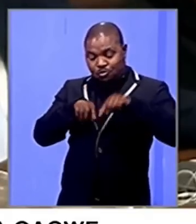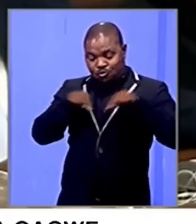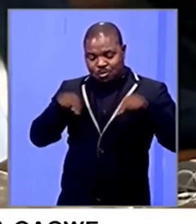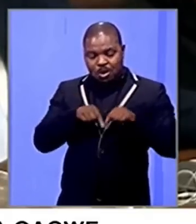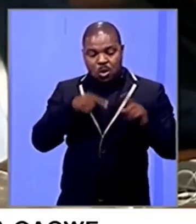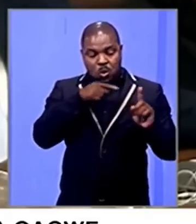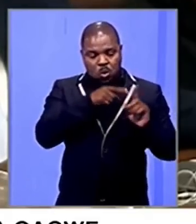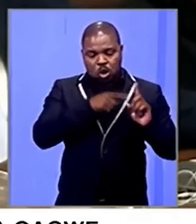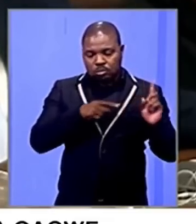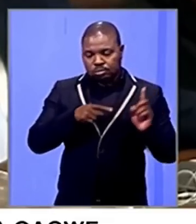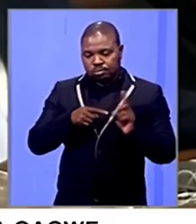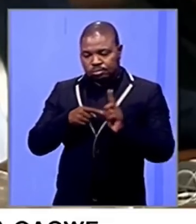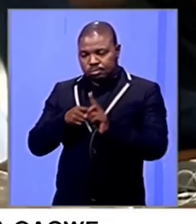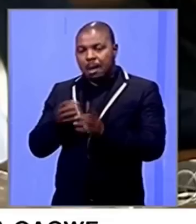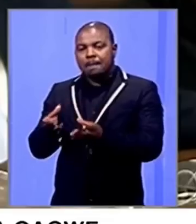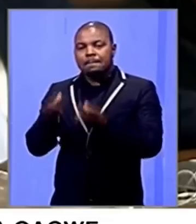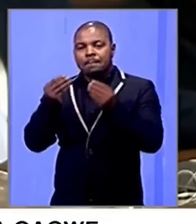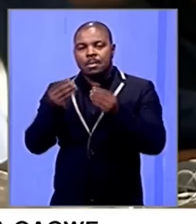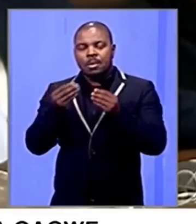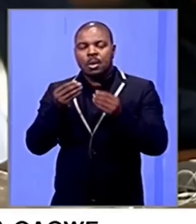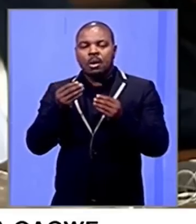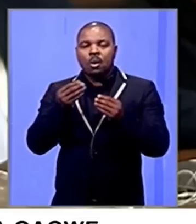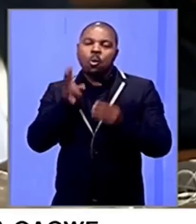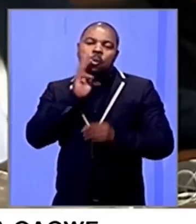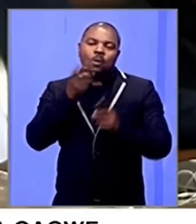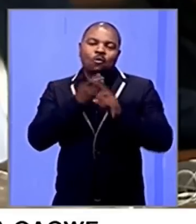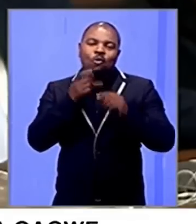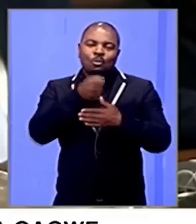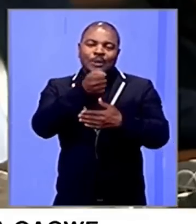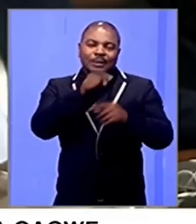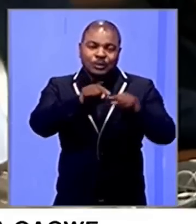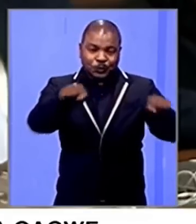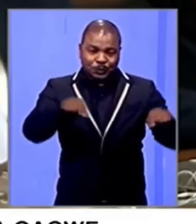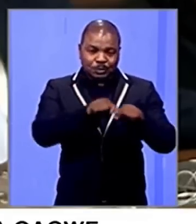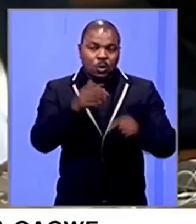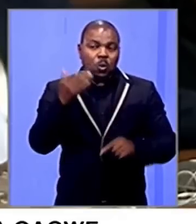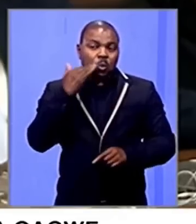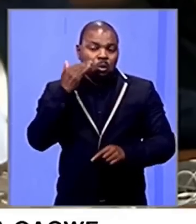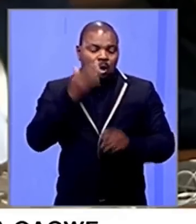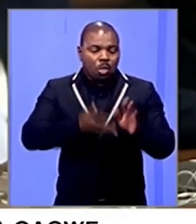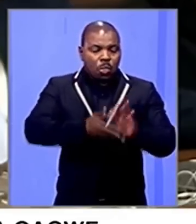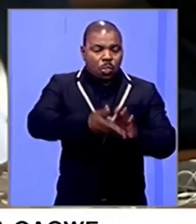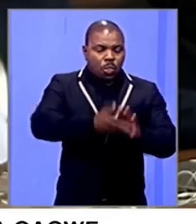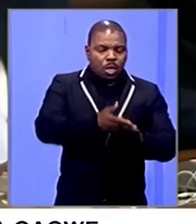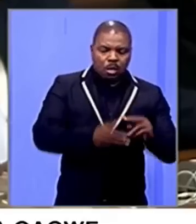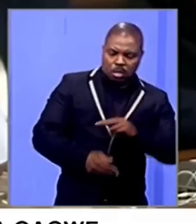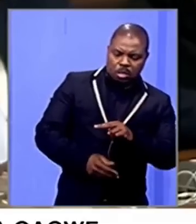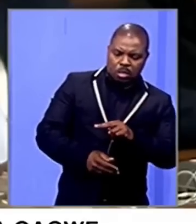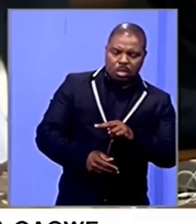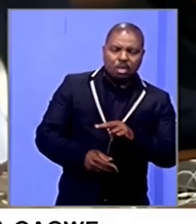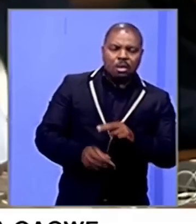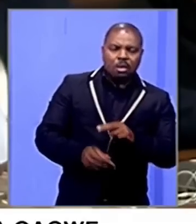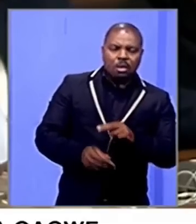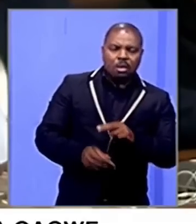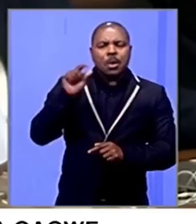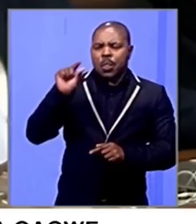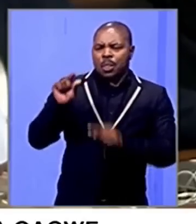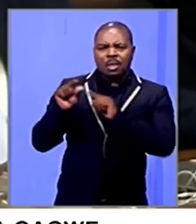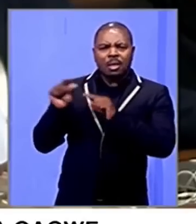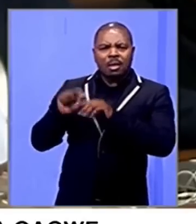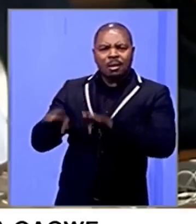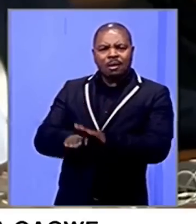fetched water in the kitchen. And as she was going to the kitchen, she saw that projectile on the